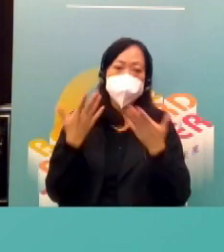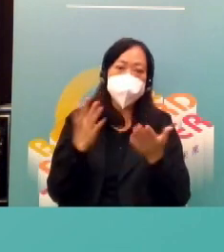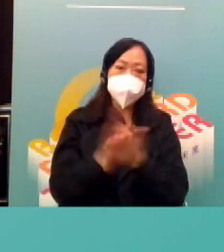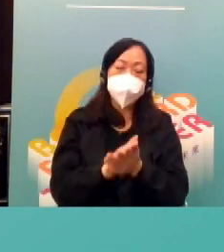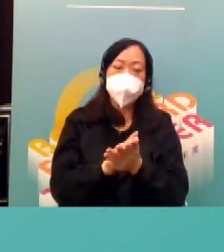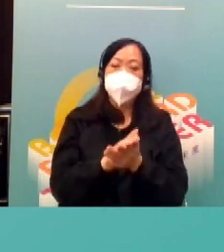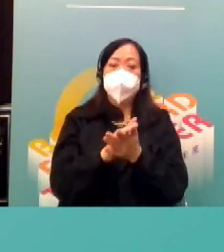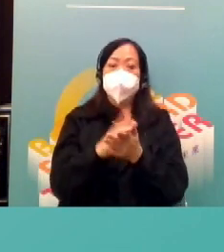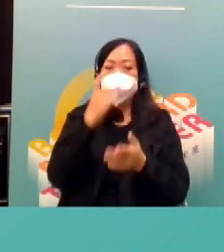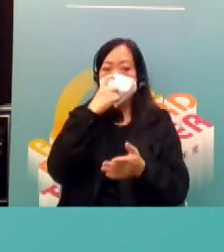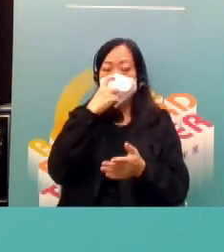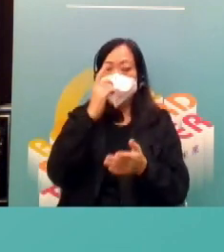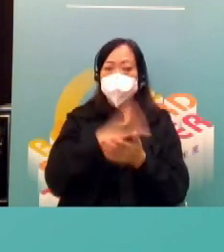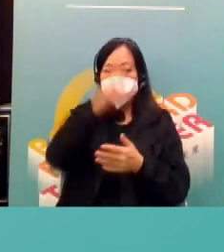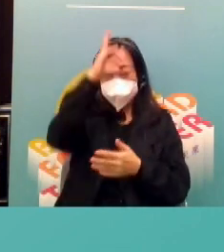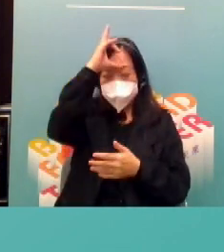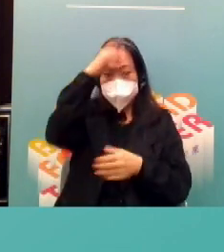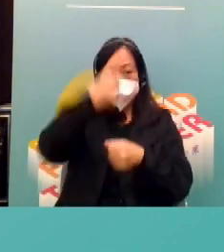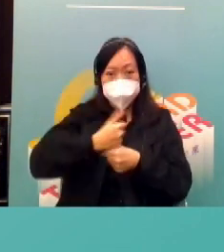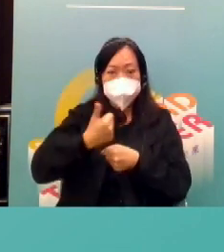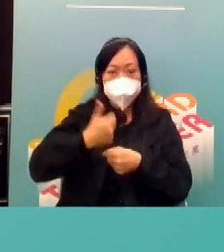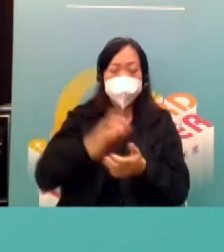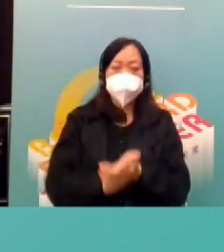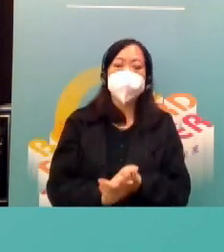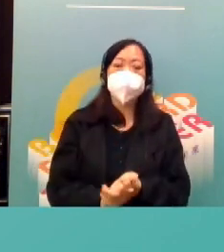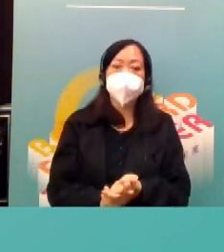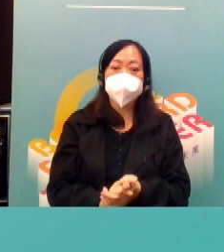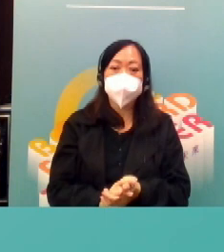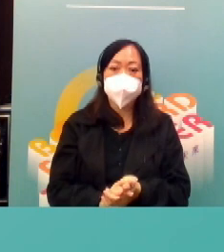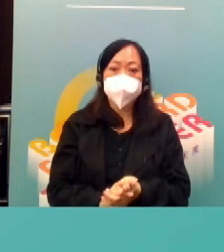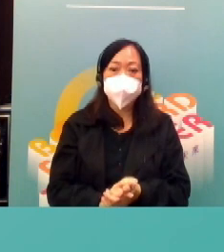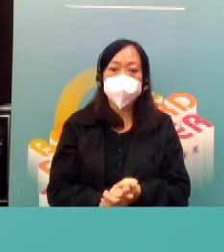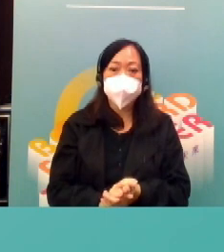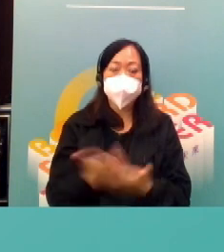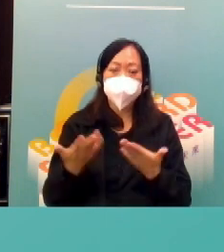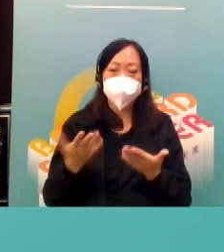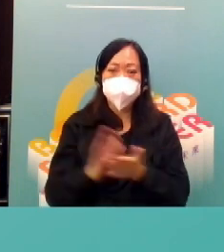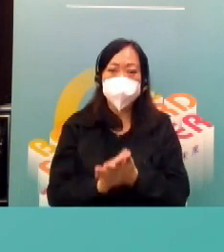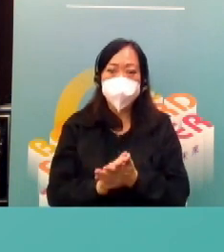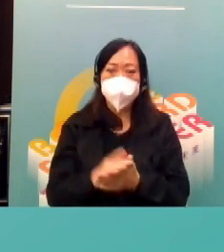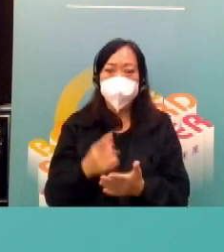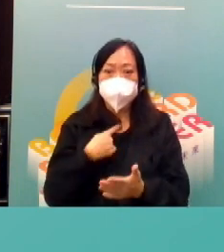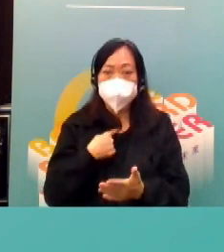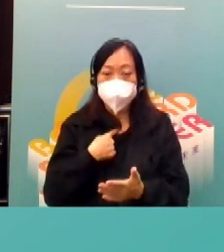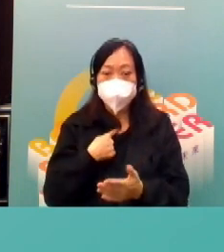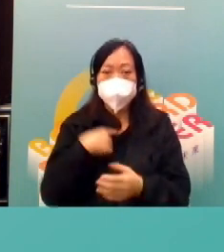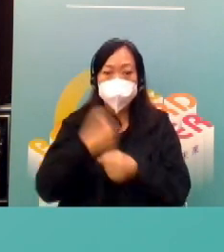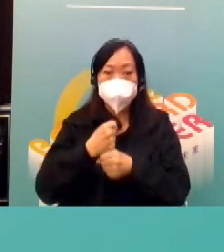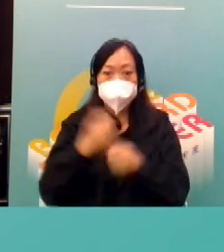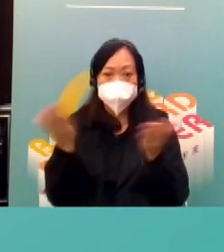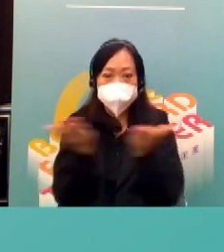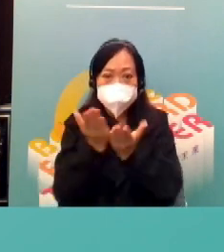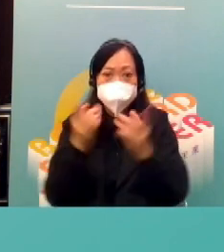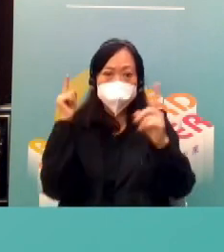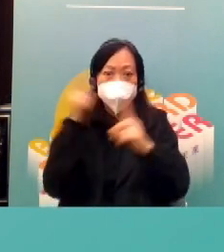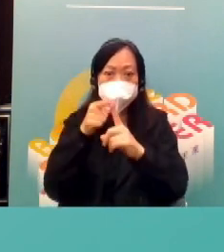be now been very consistent in its net zero carbon target and ambitions. And I think